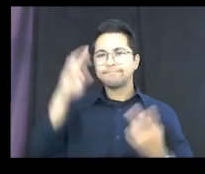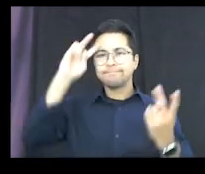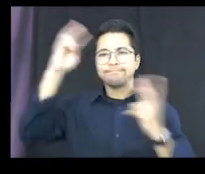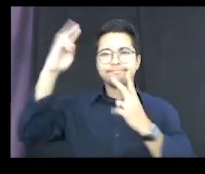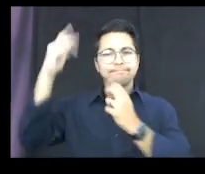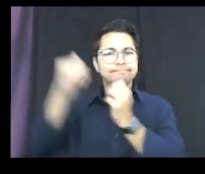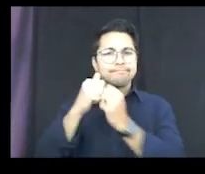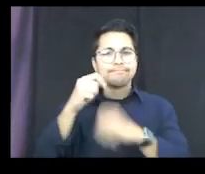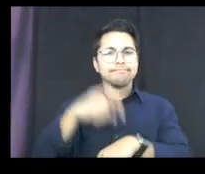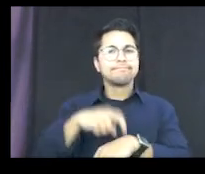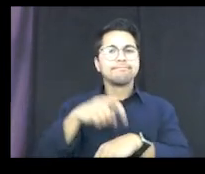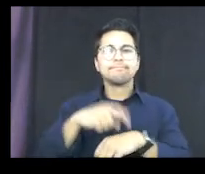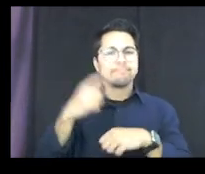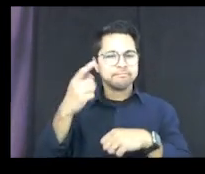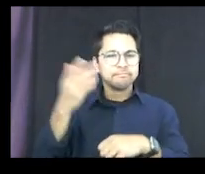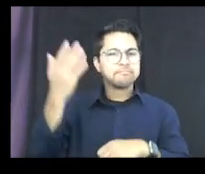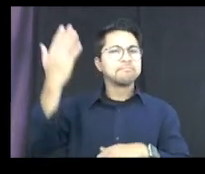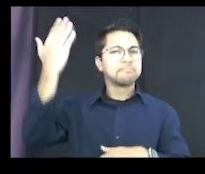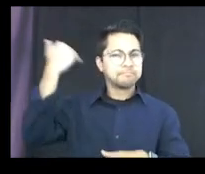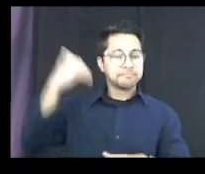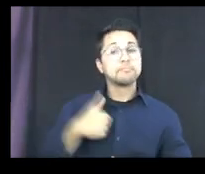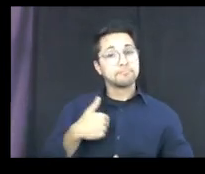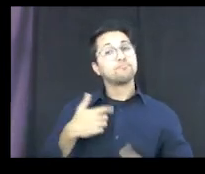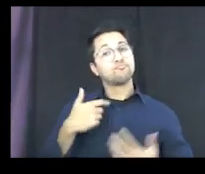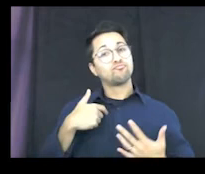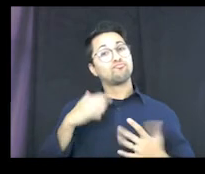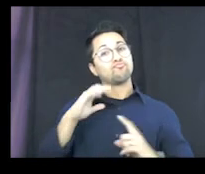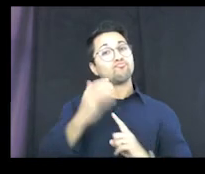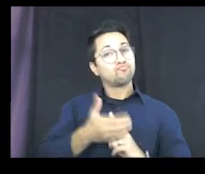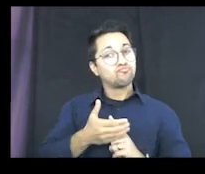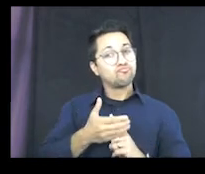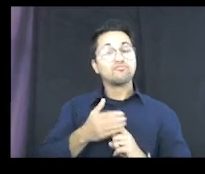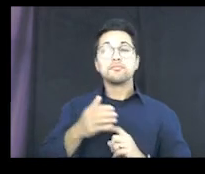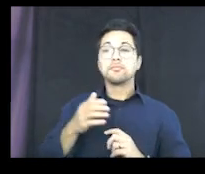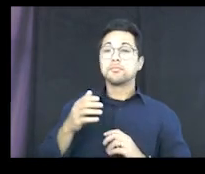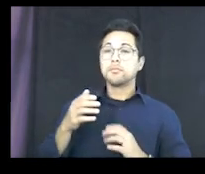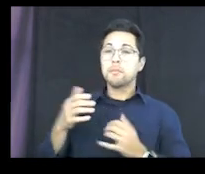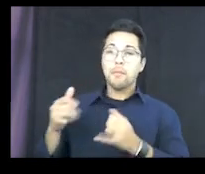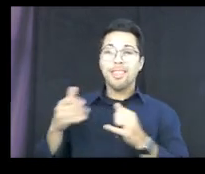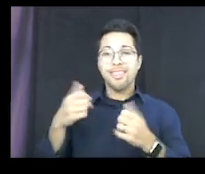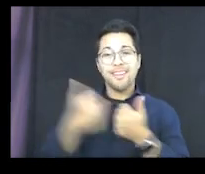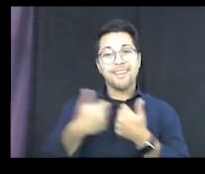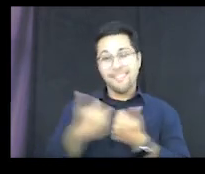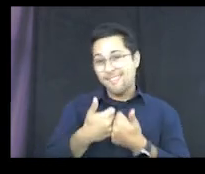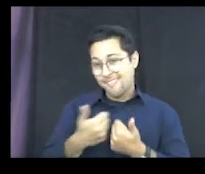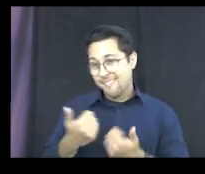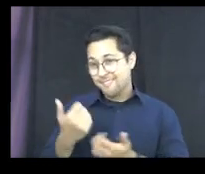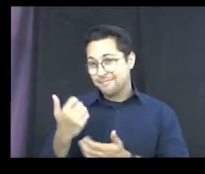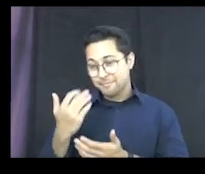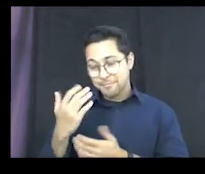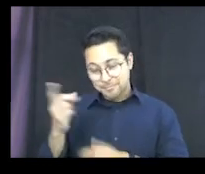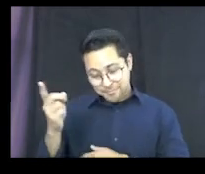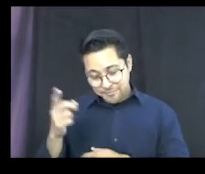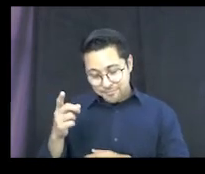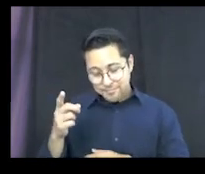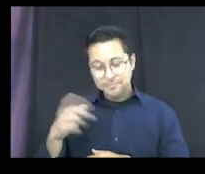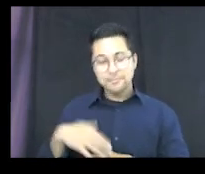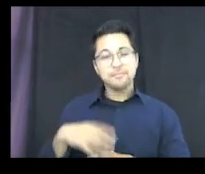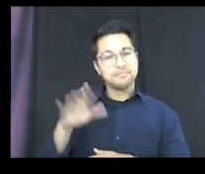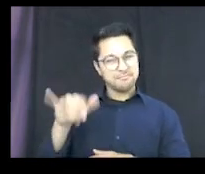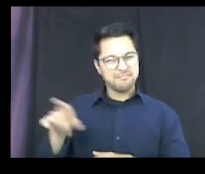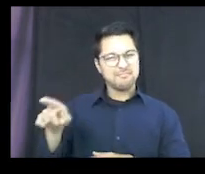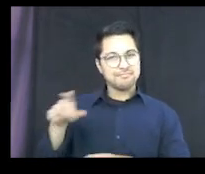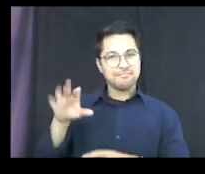misunderstanding. So that's why I got to play the game partially. That was